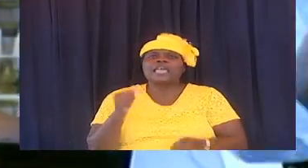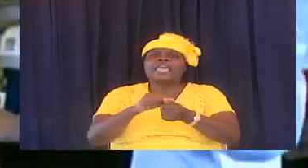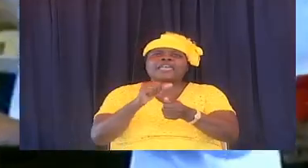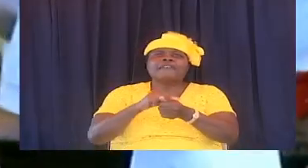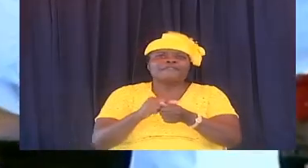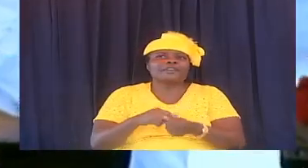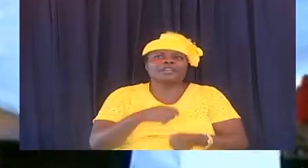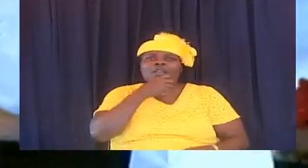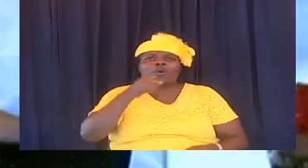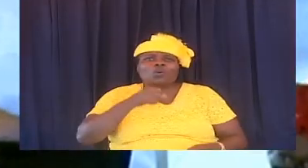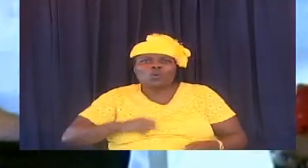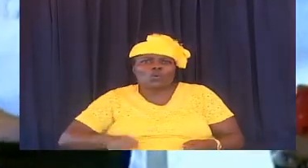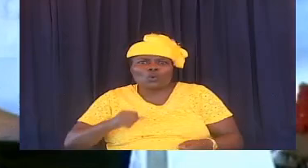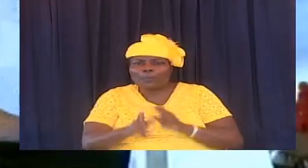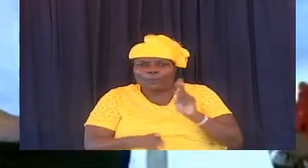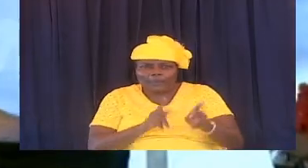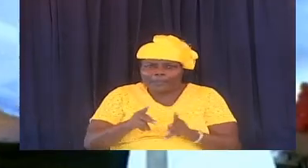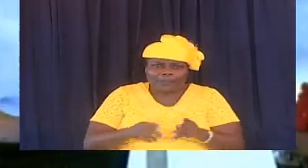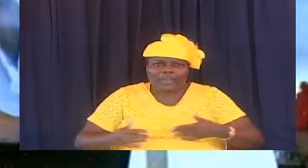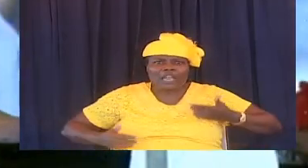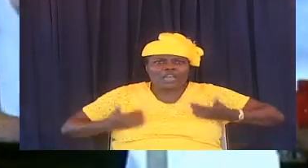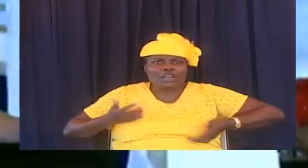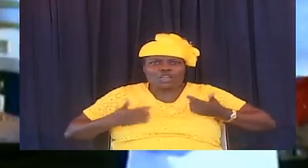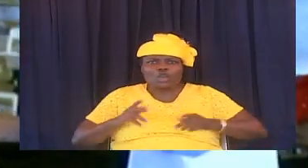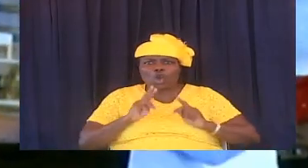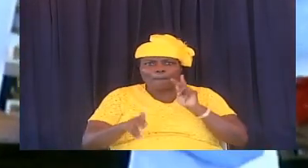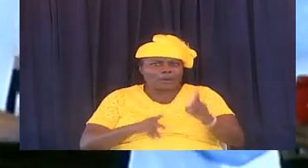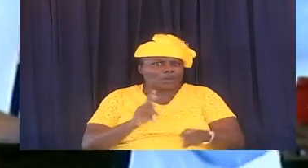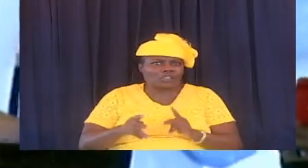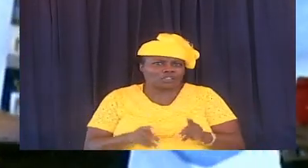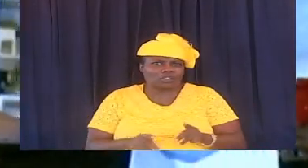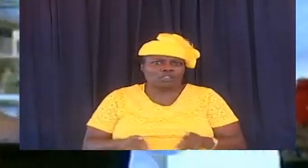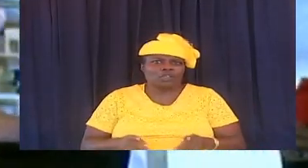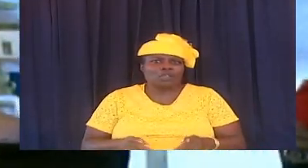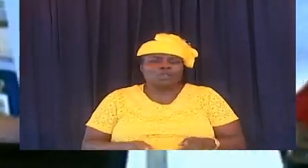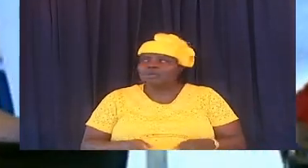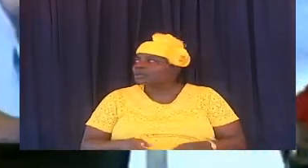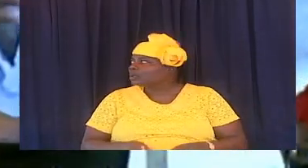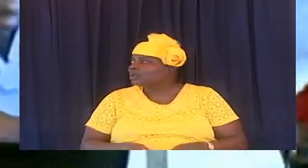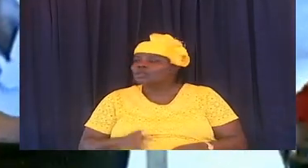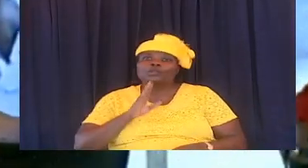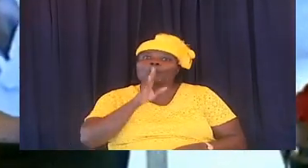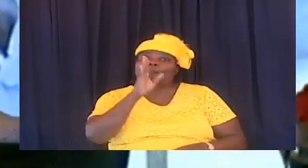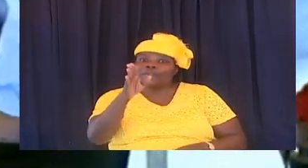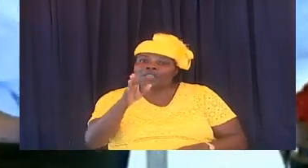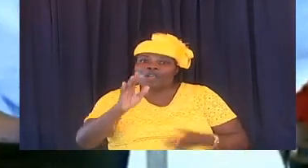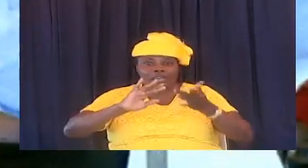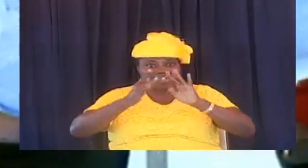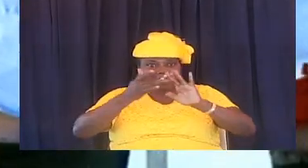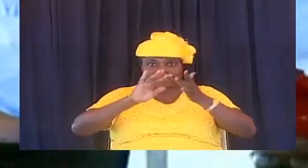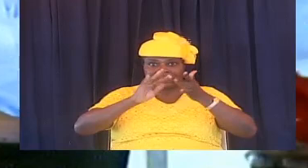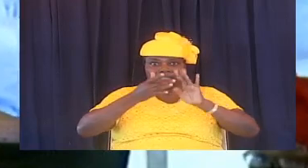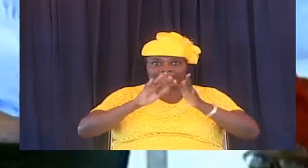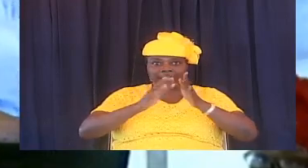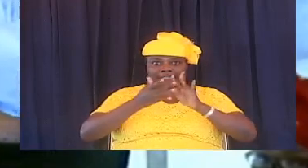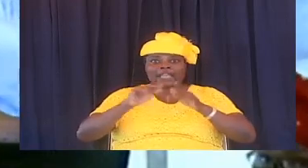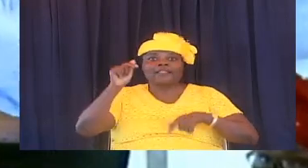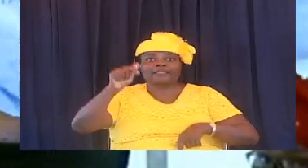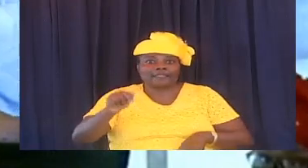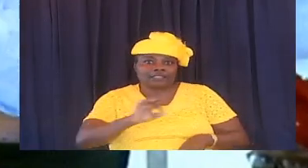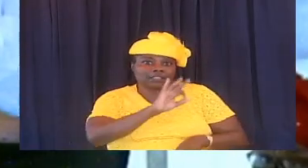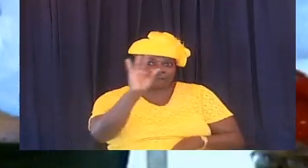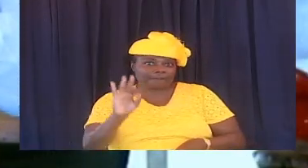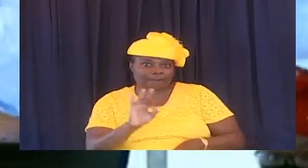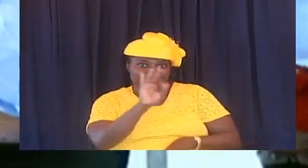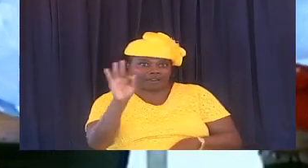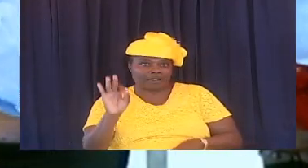between 12 and about 100 or so. And so we can all be there to be led, to